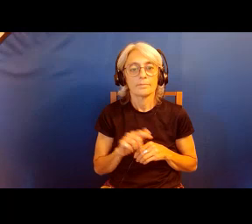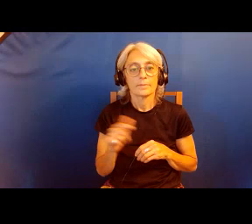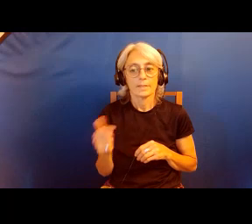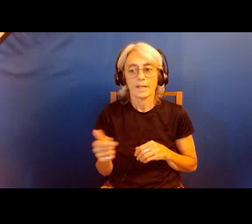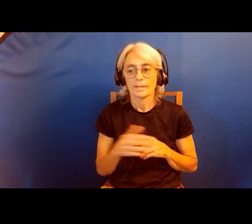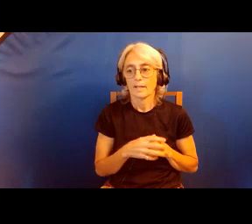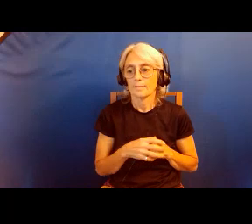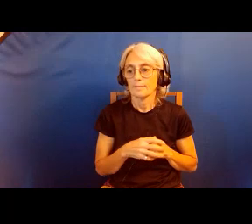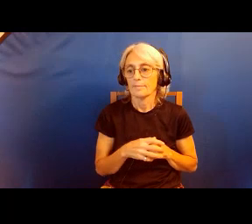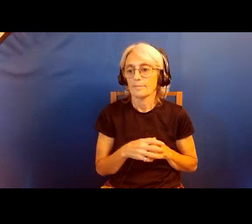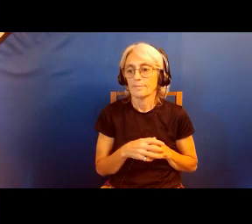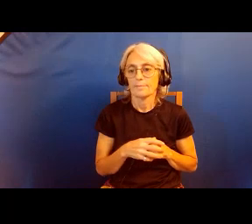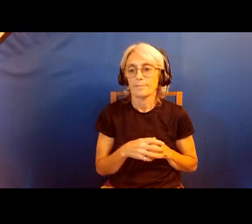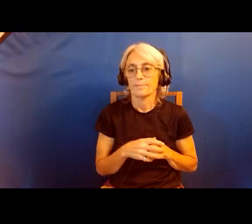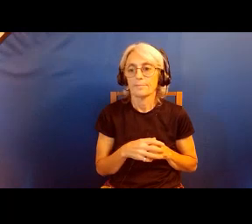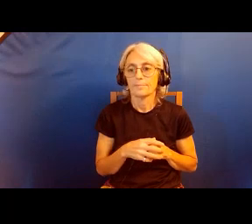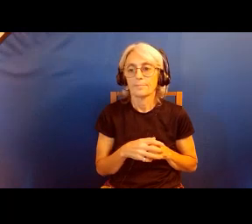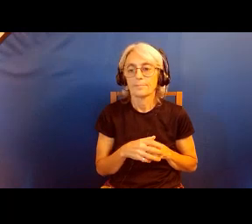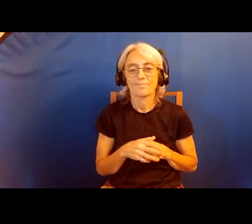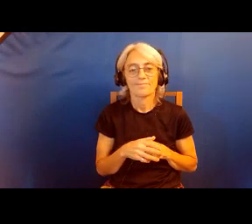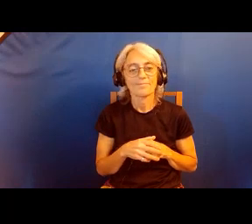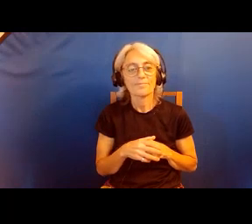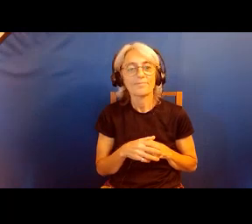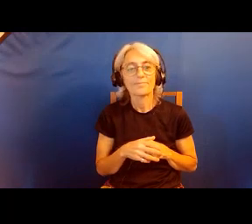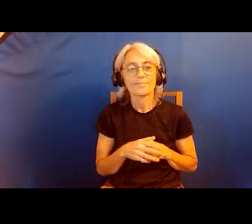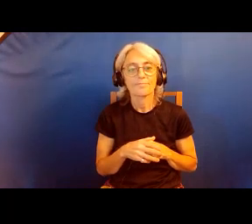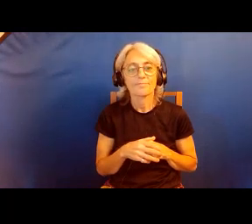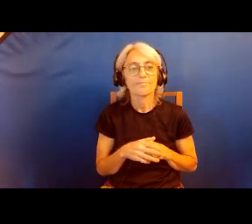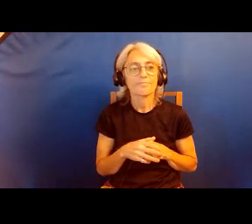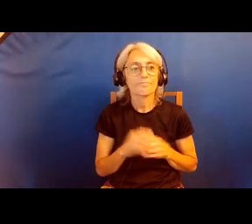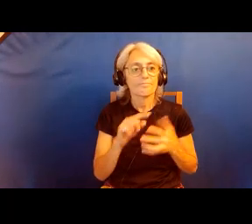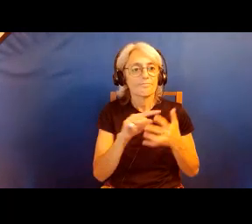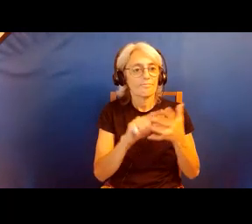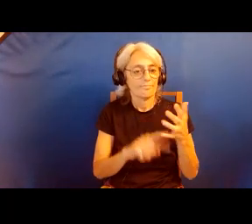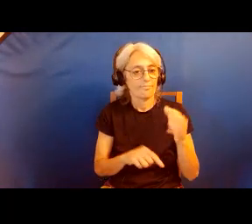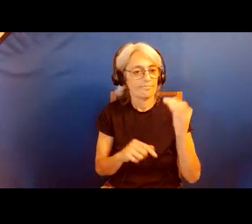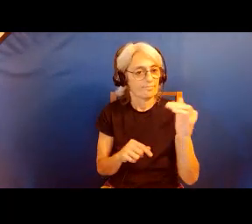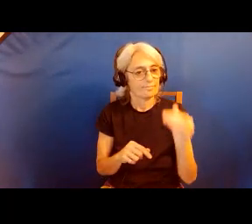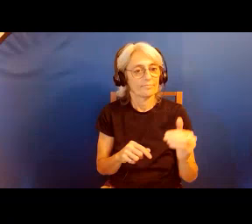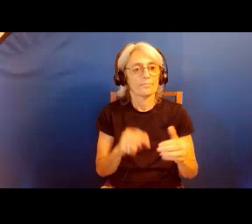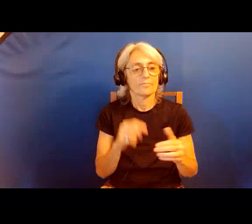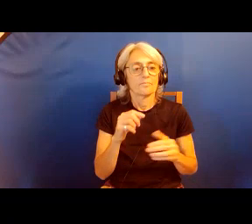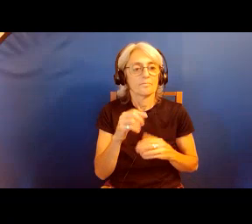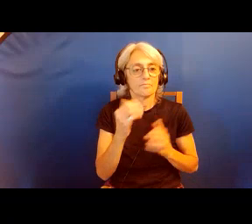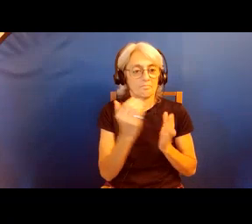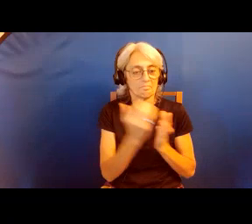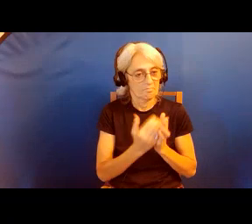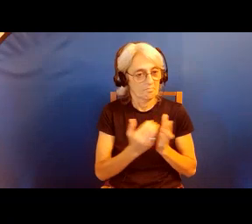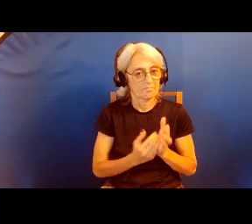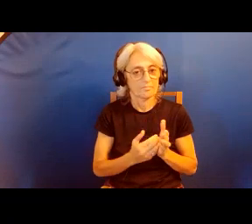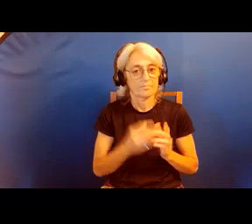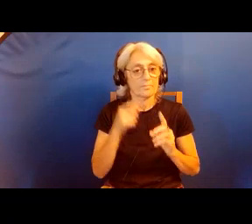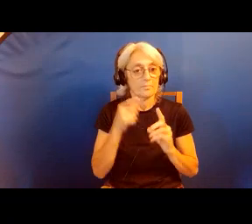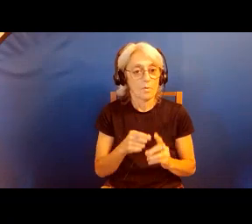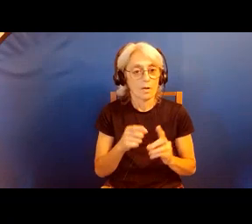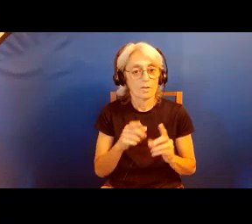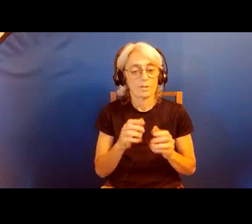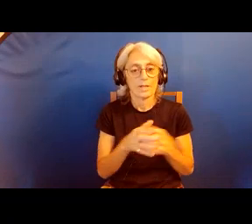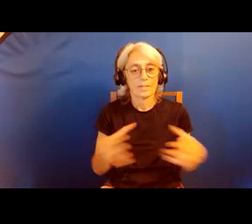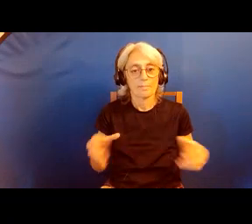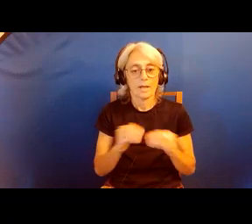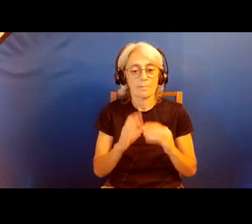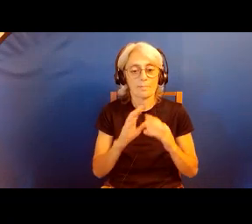The next few slides outline key provisions of the Roberti Act. The intent of the Roberti Act is to expand the supply of housing available to